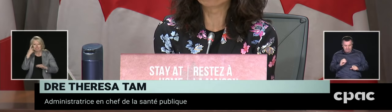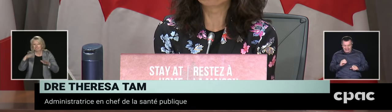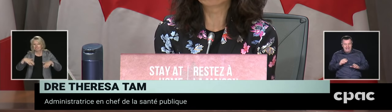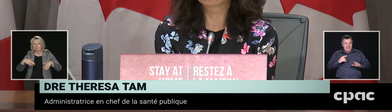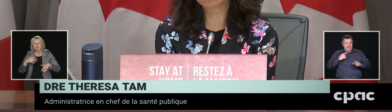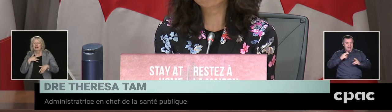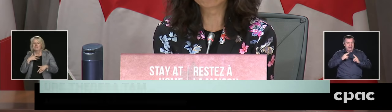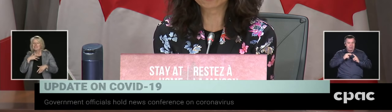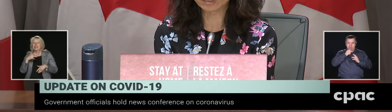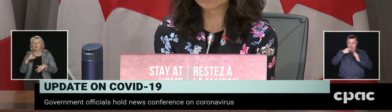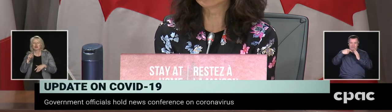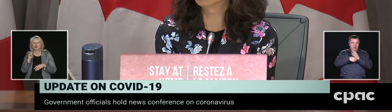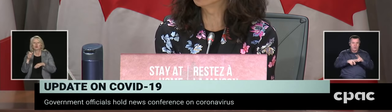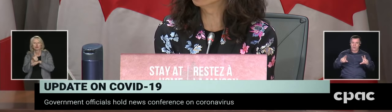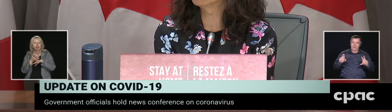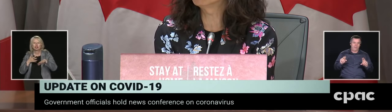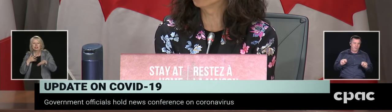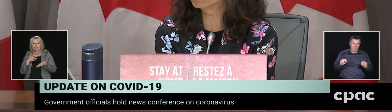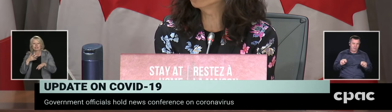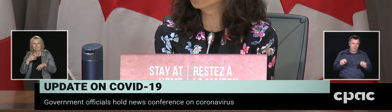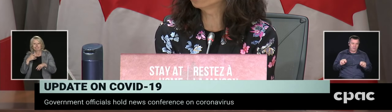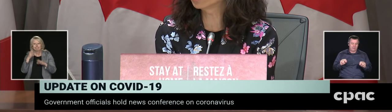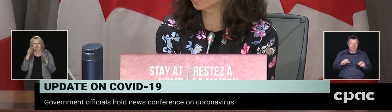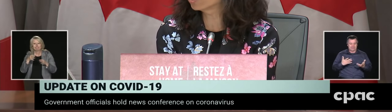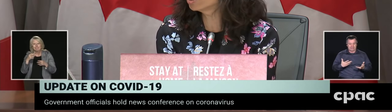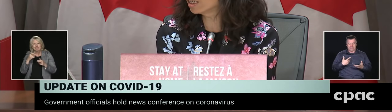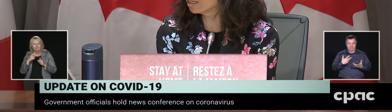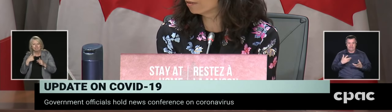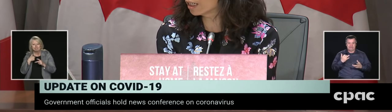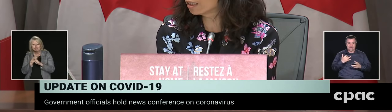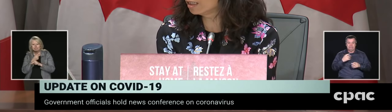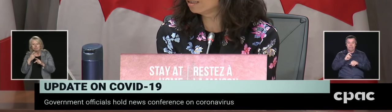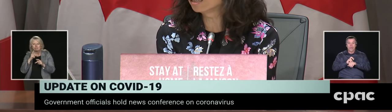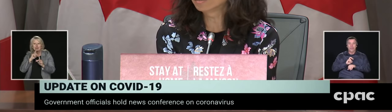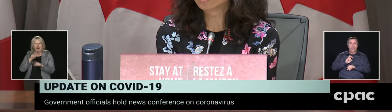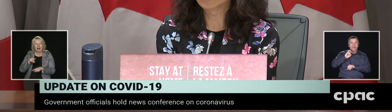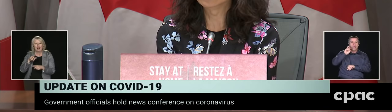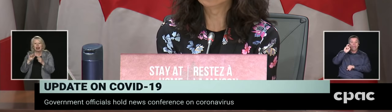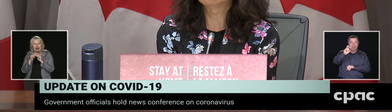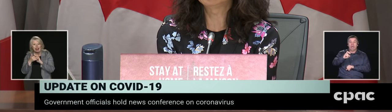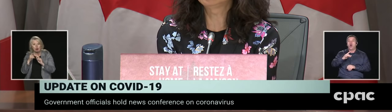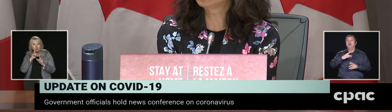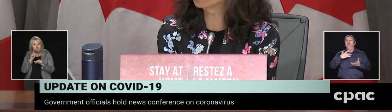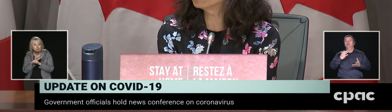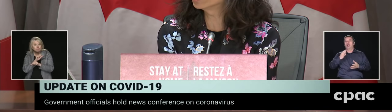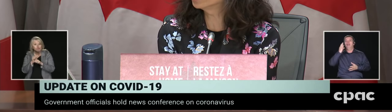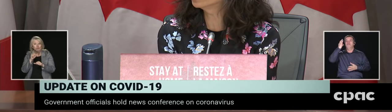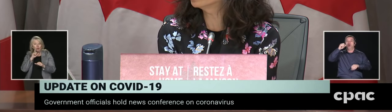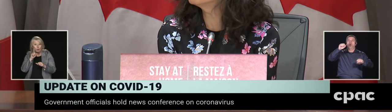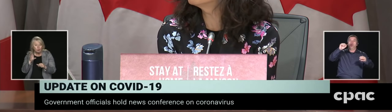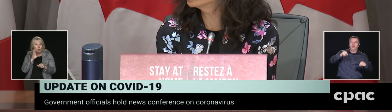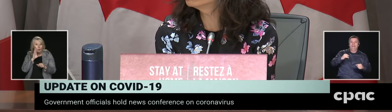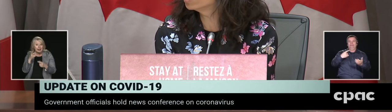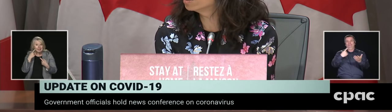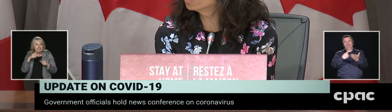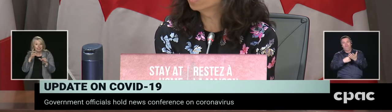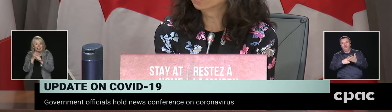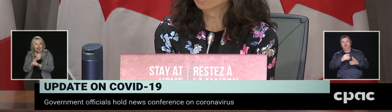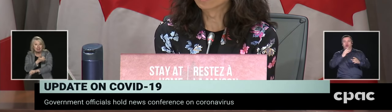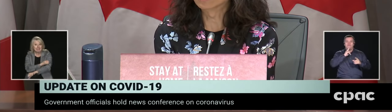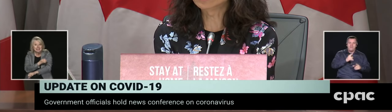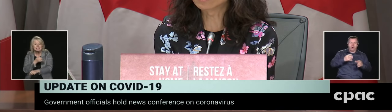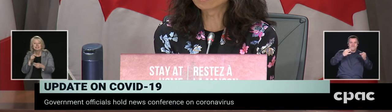thing to even try to comment on, whether we'll actually get a vaccine. And then if we do get one, then how effective it